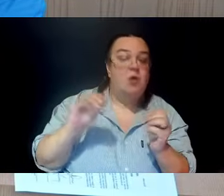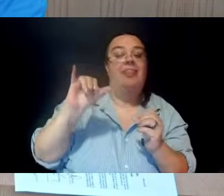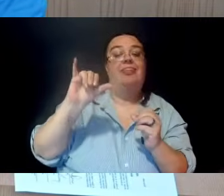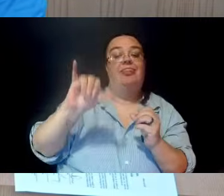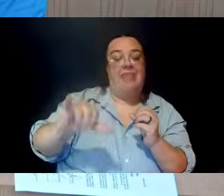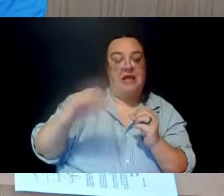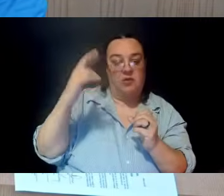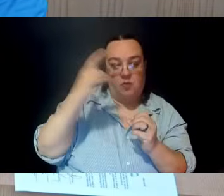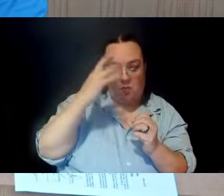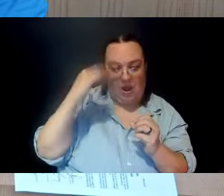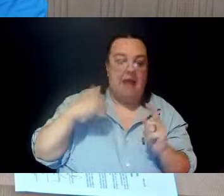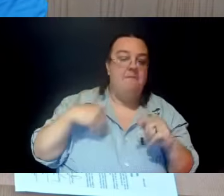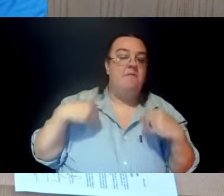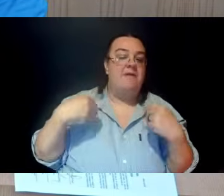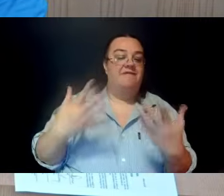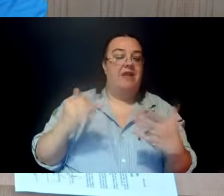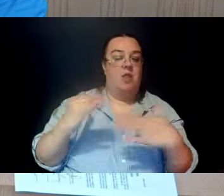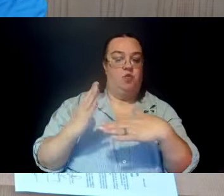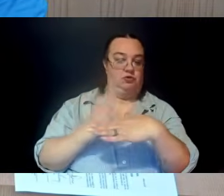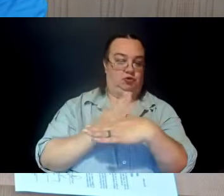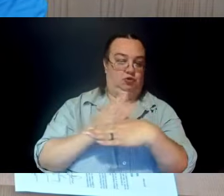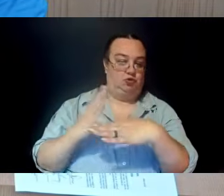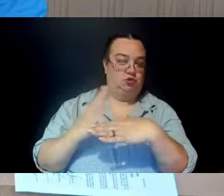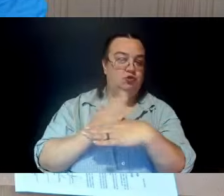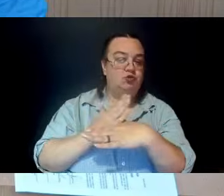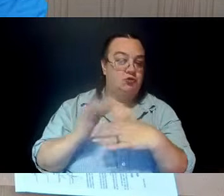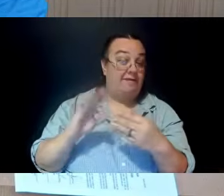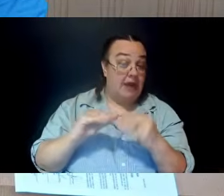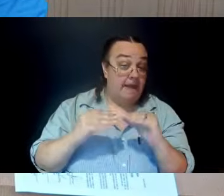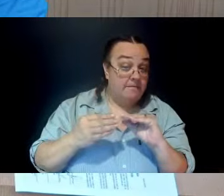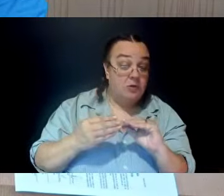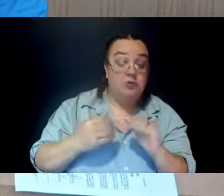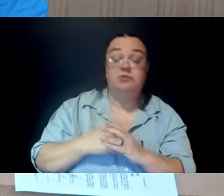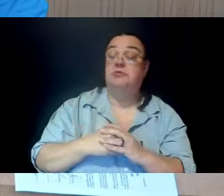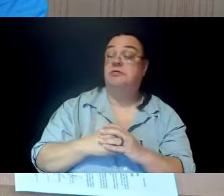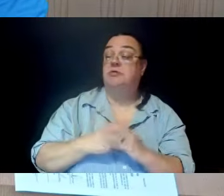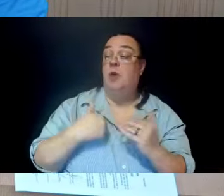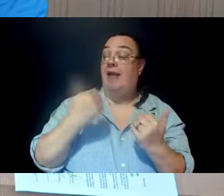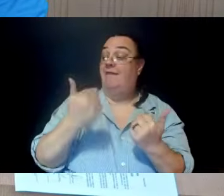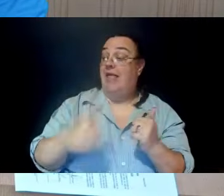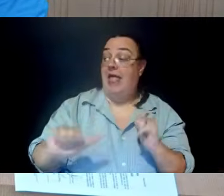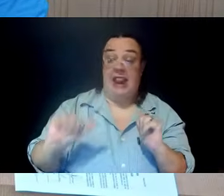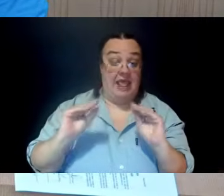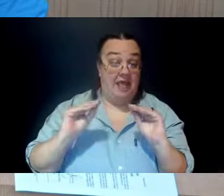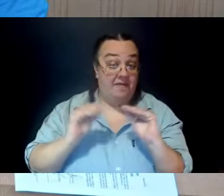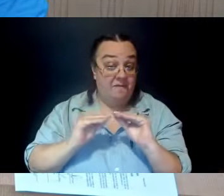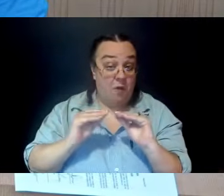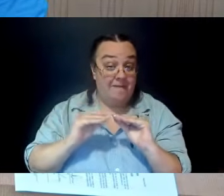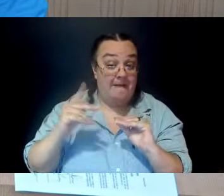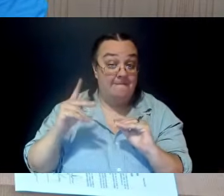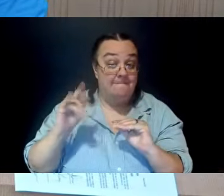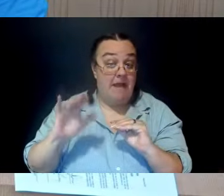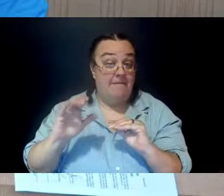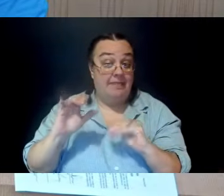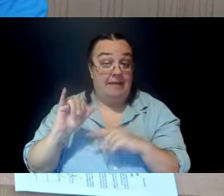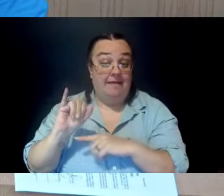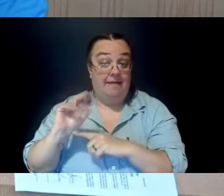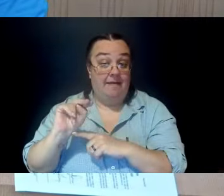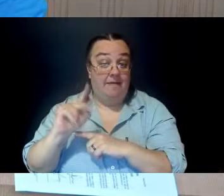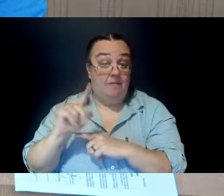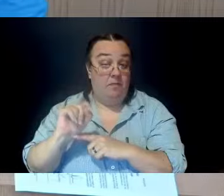I provided that range of numbers. Is there any further public input on the